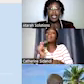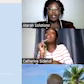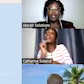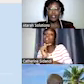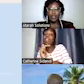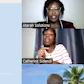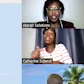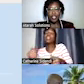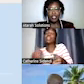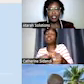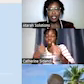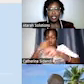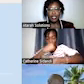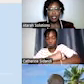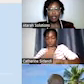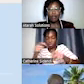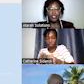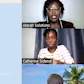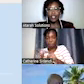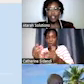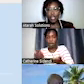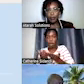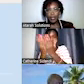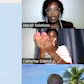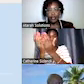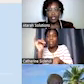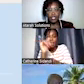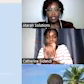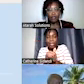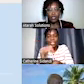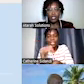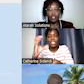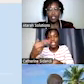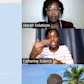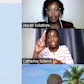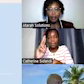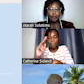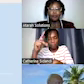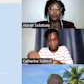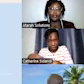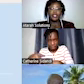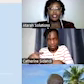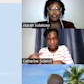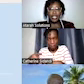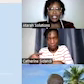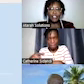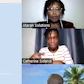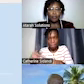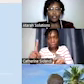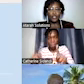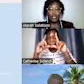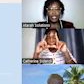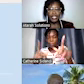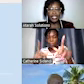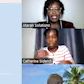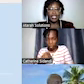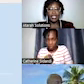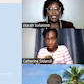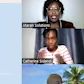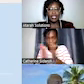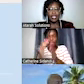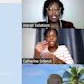courses, and also HR, they offer CHRP. They're accredited for CHRP. If you're a HR professional